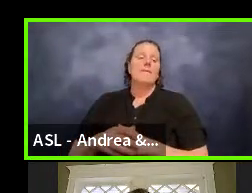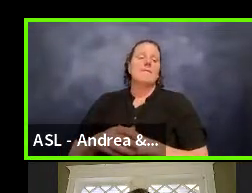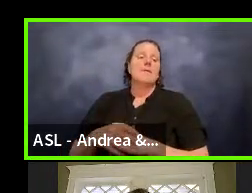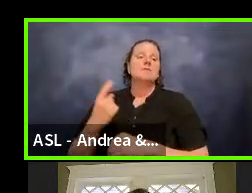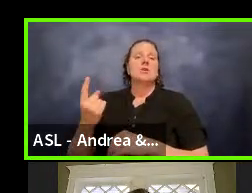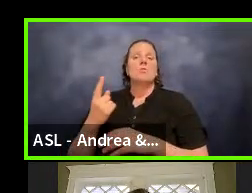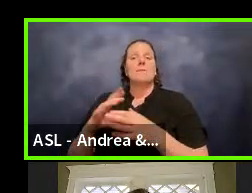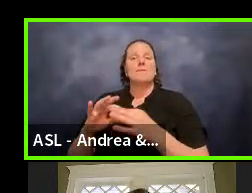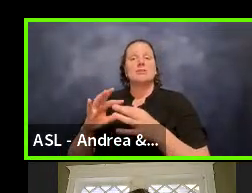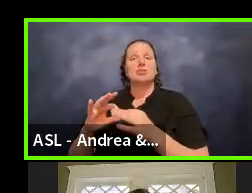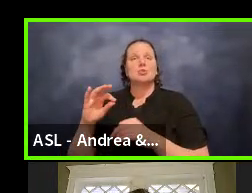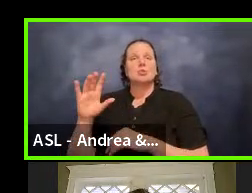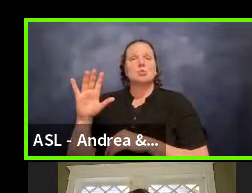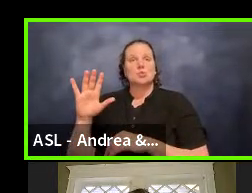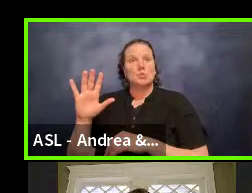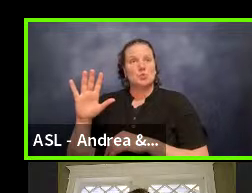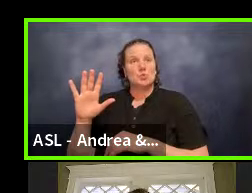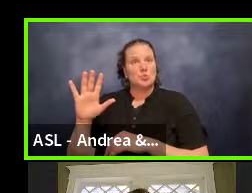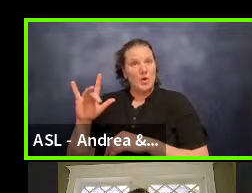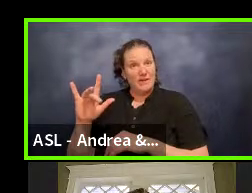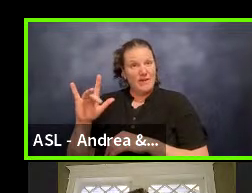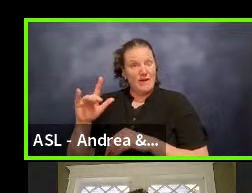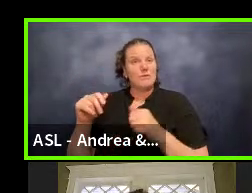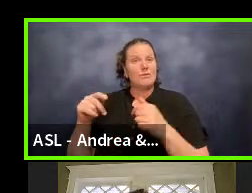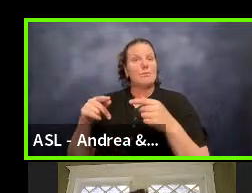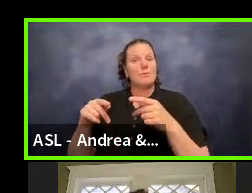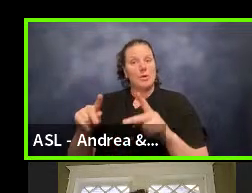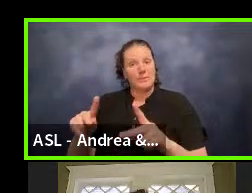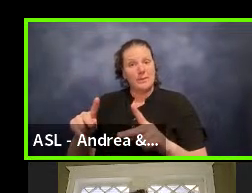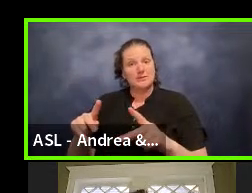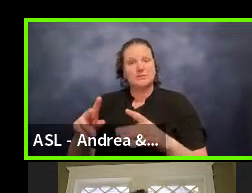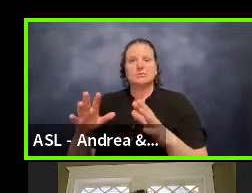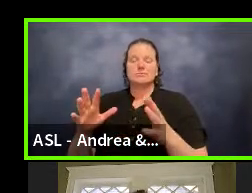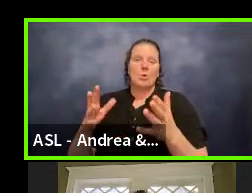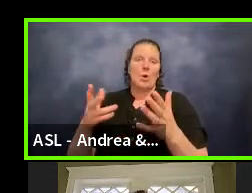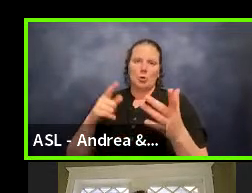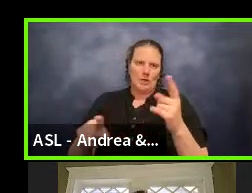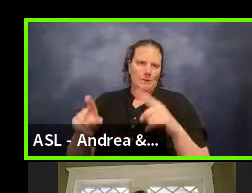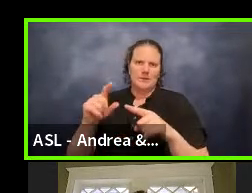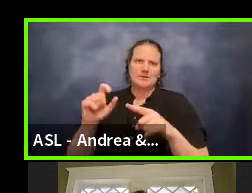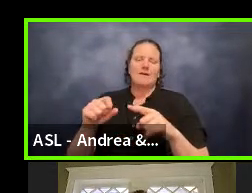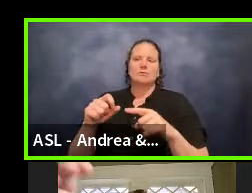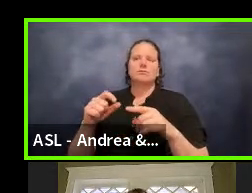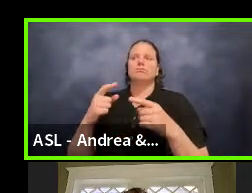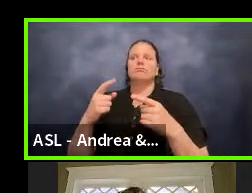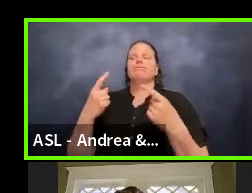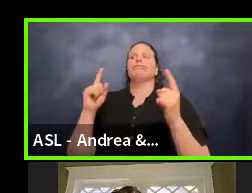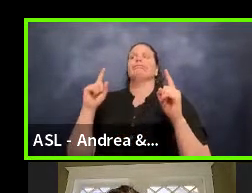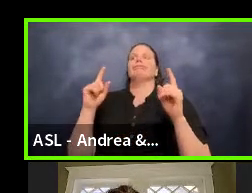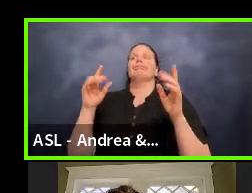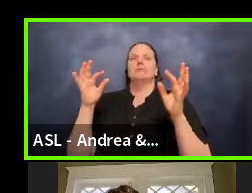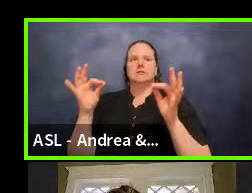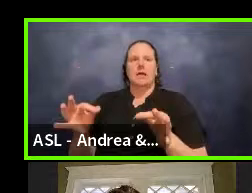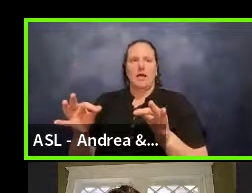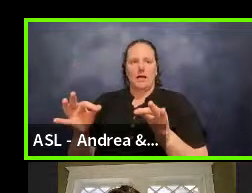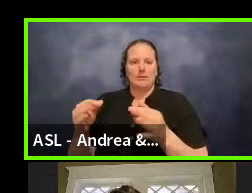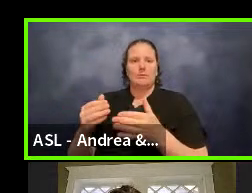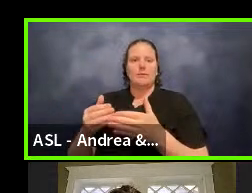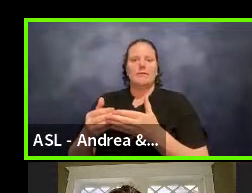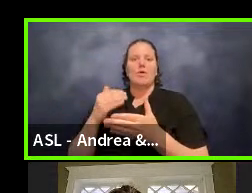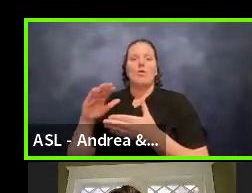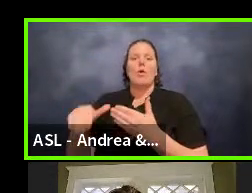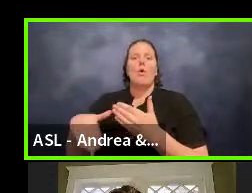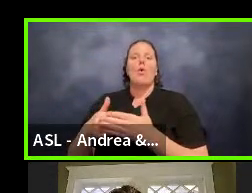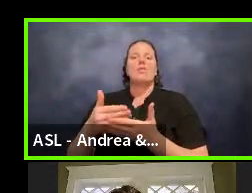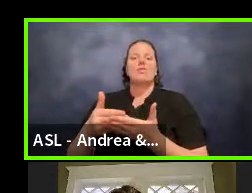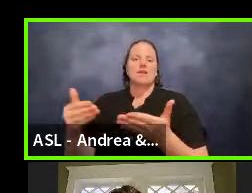me that 25 permits or agreements have to be reached to get this whole thing